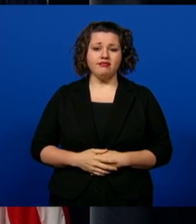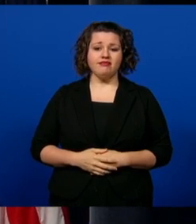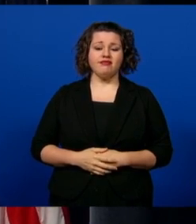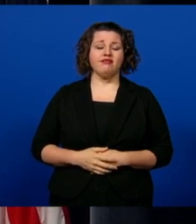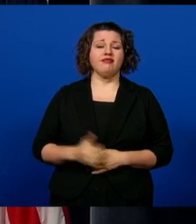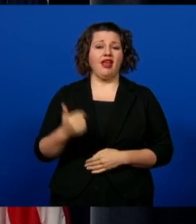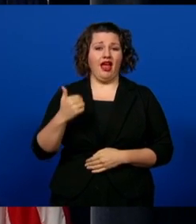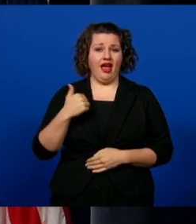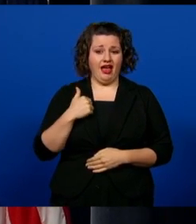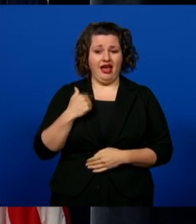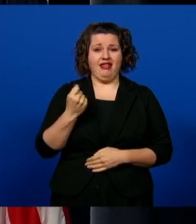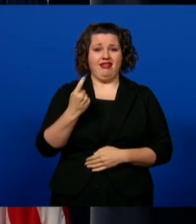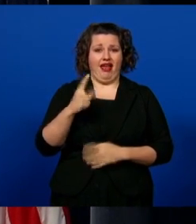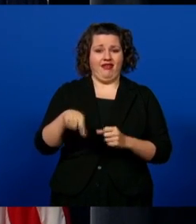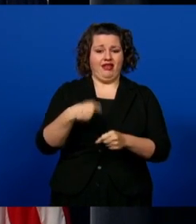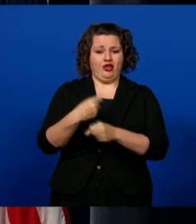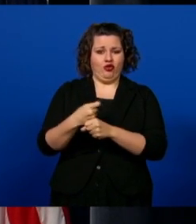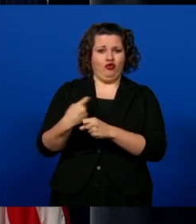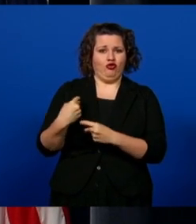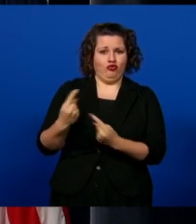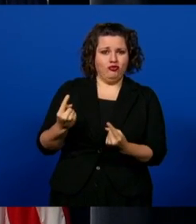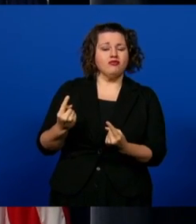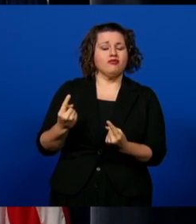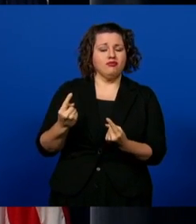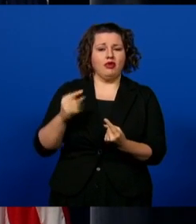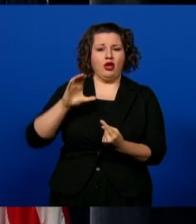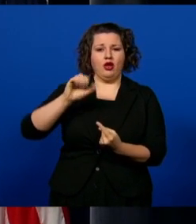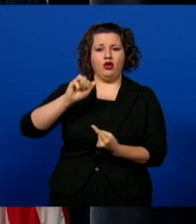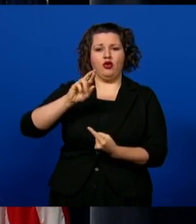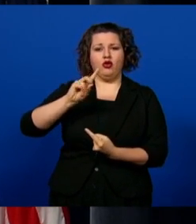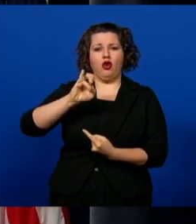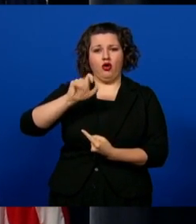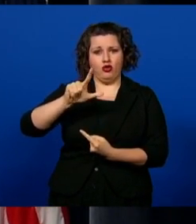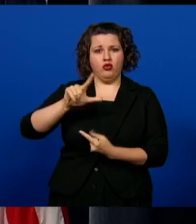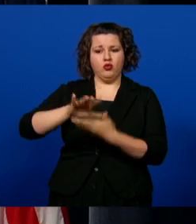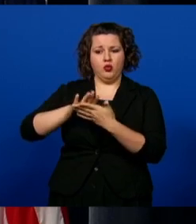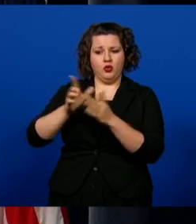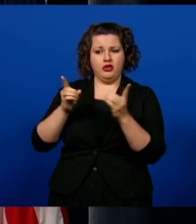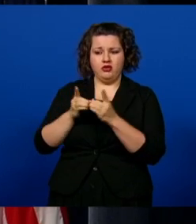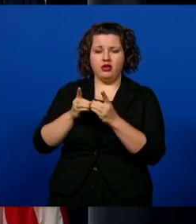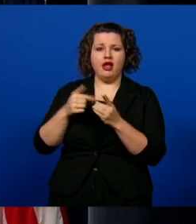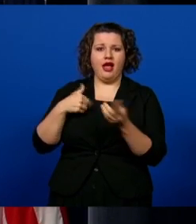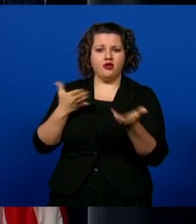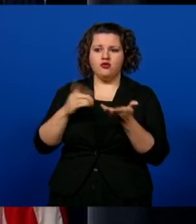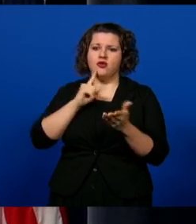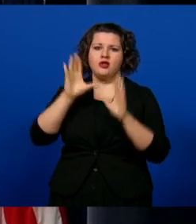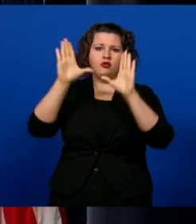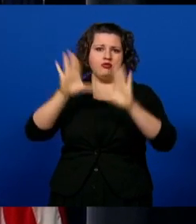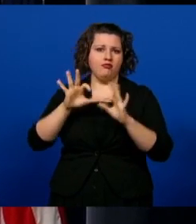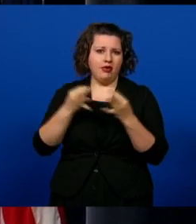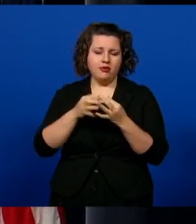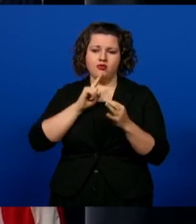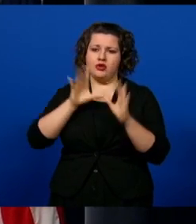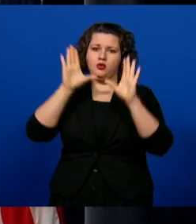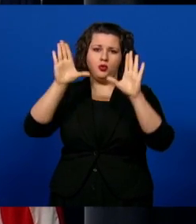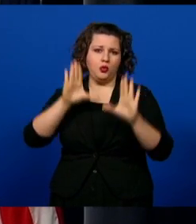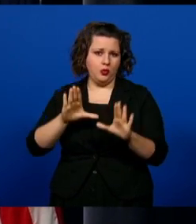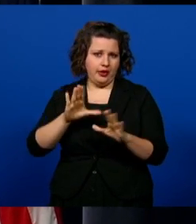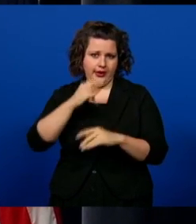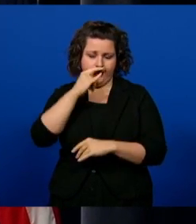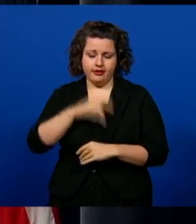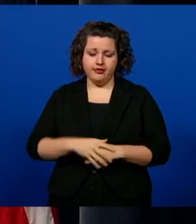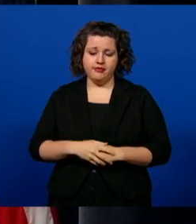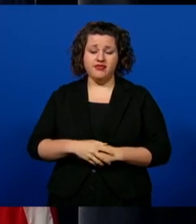year at Cardinal Community School District. I serve great families and great kids. We also have 59%